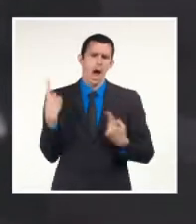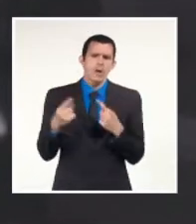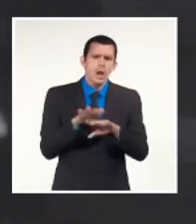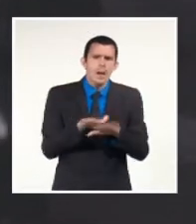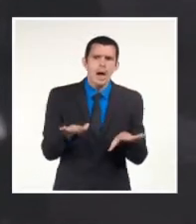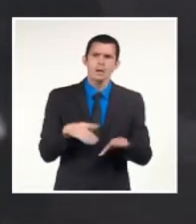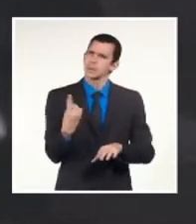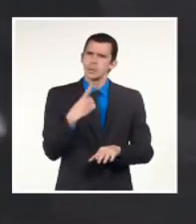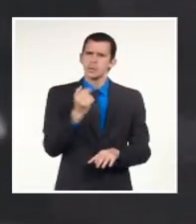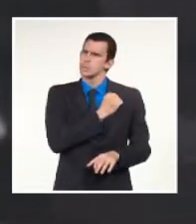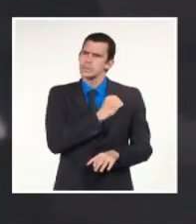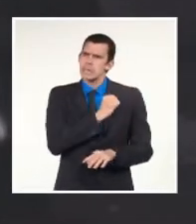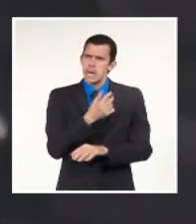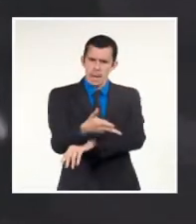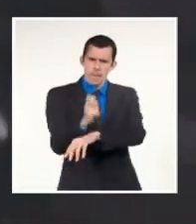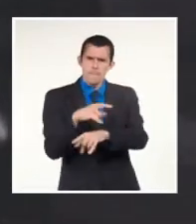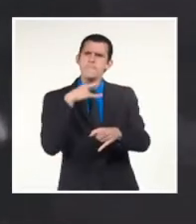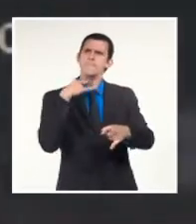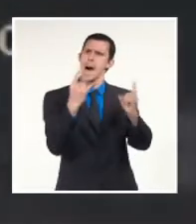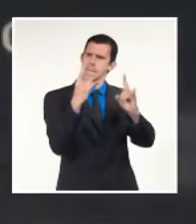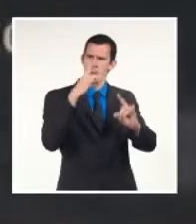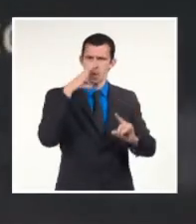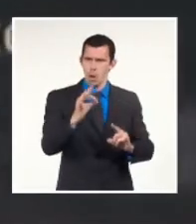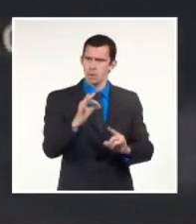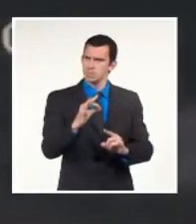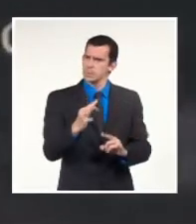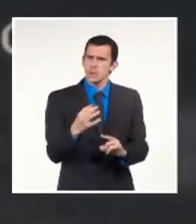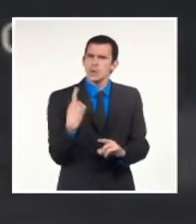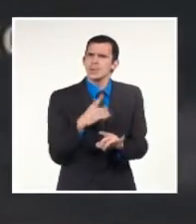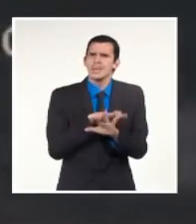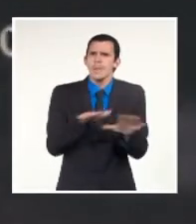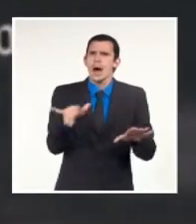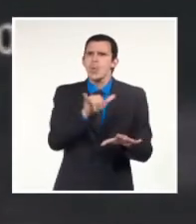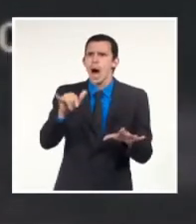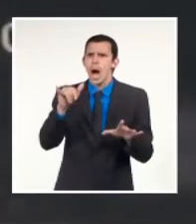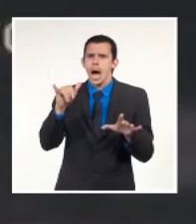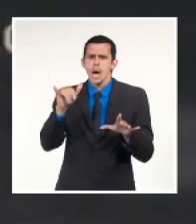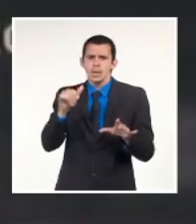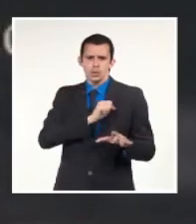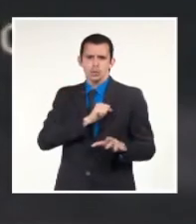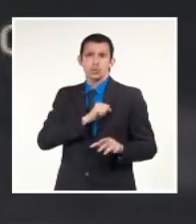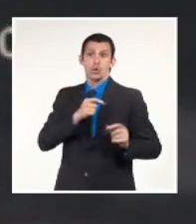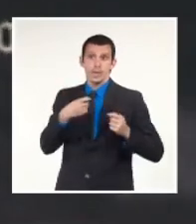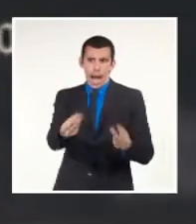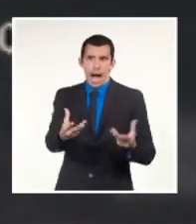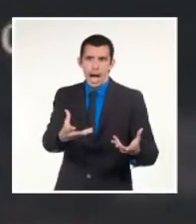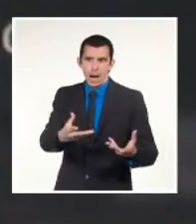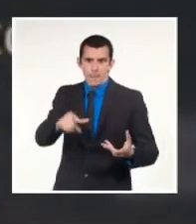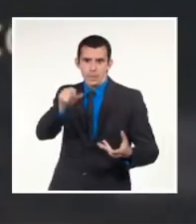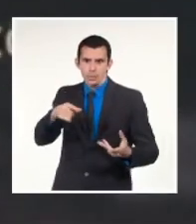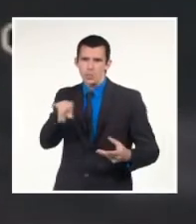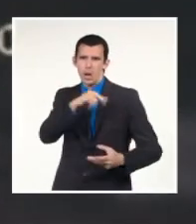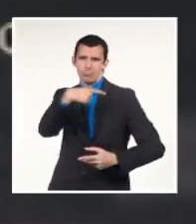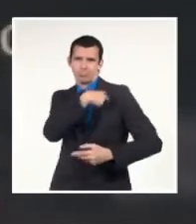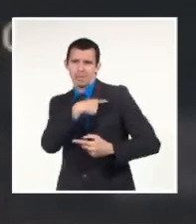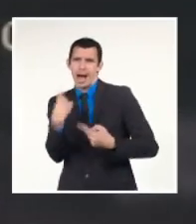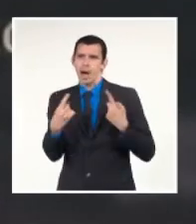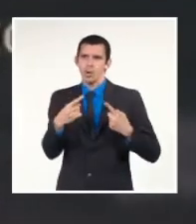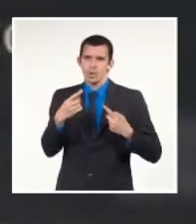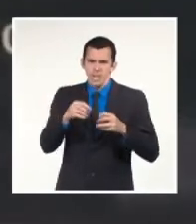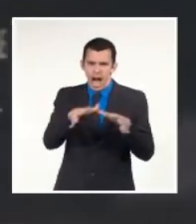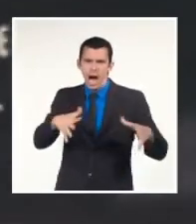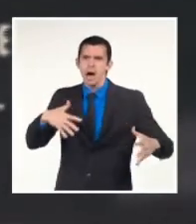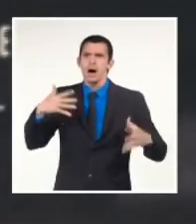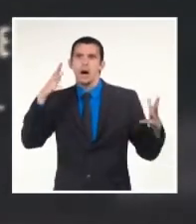in the climb of freedom for my country. Do you agree that the way to gain independence for Puerto Rico is to go around shooting American